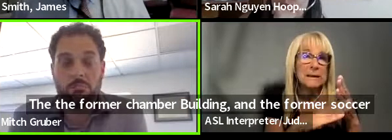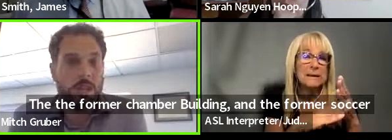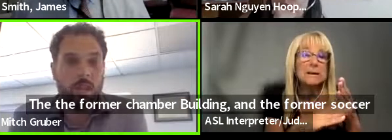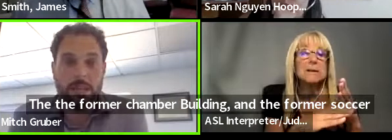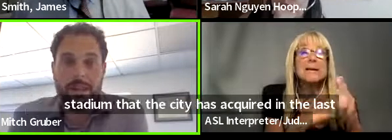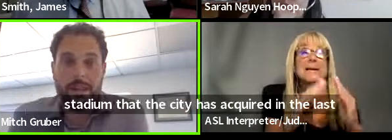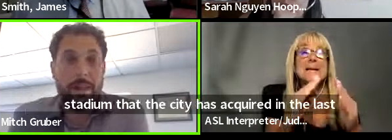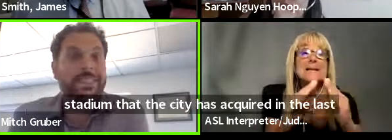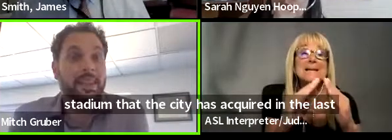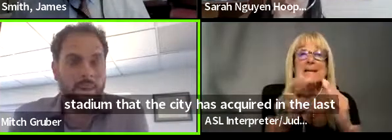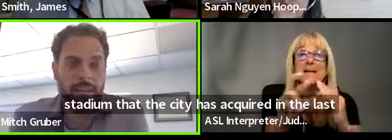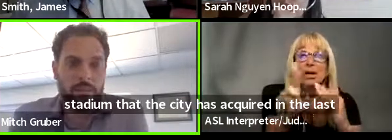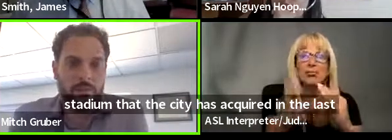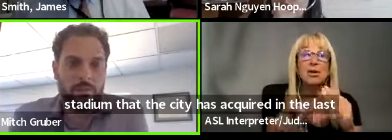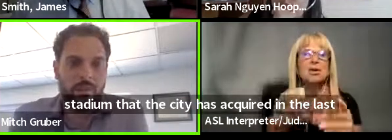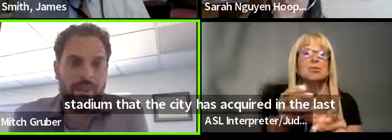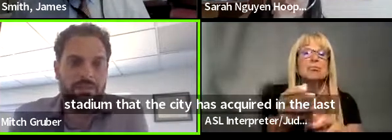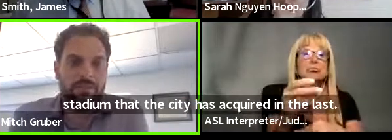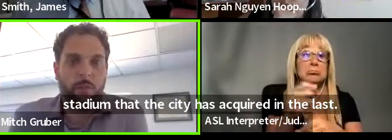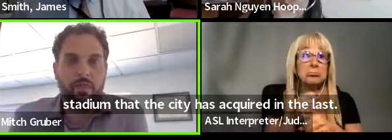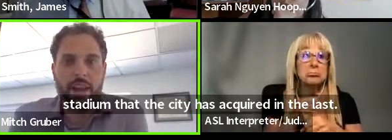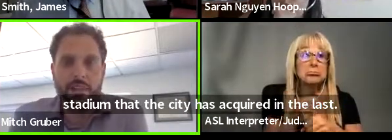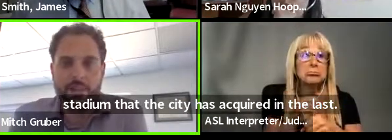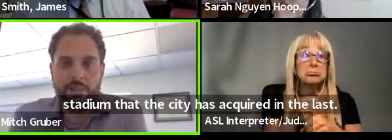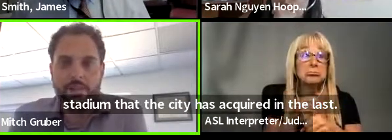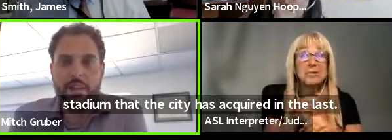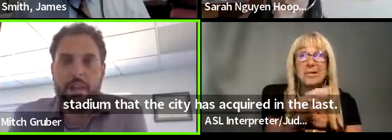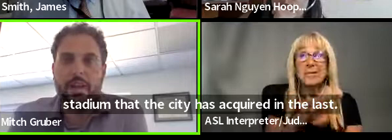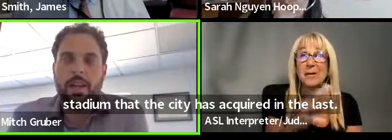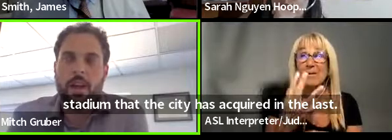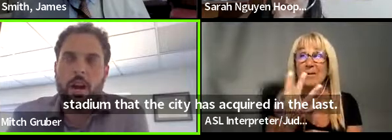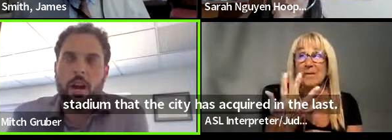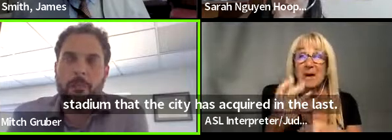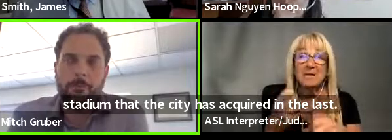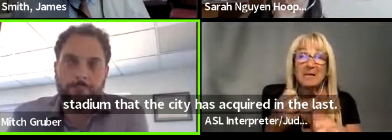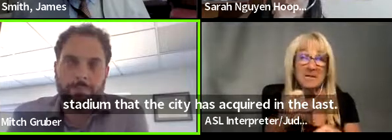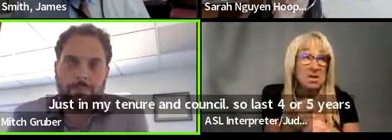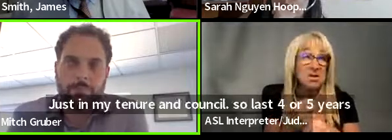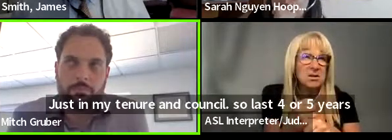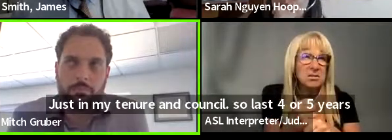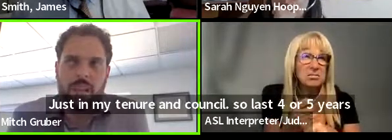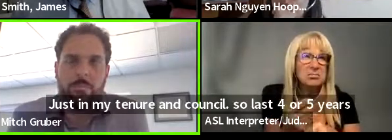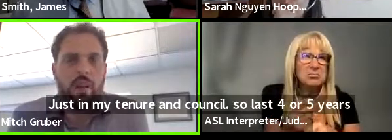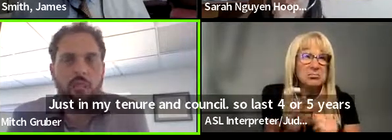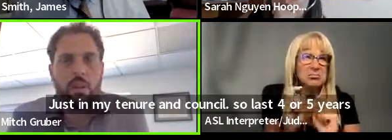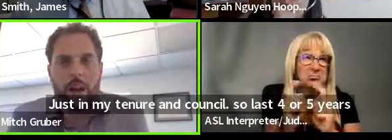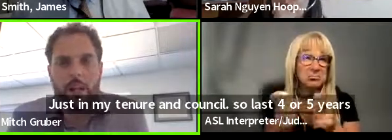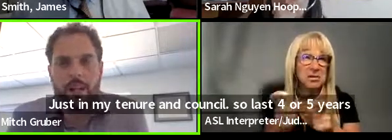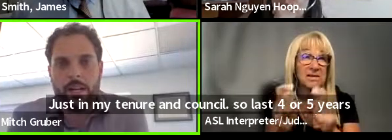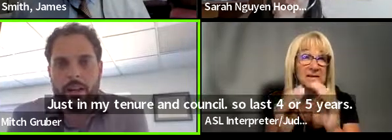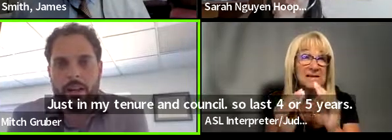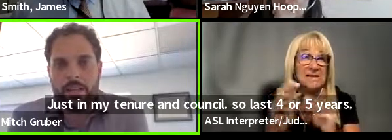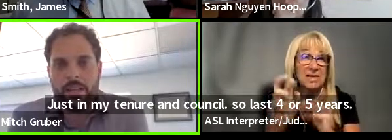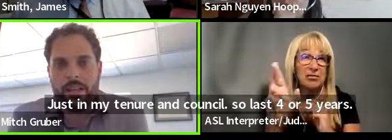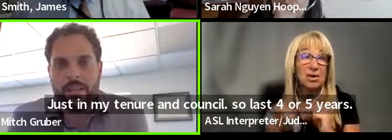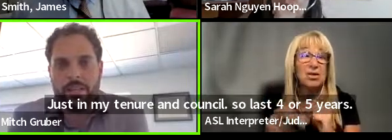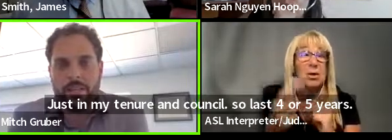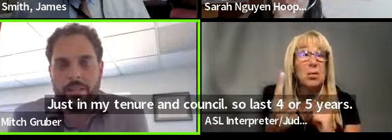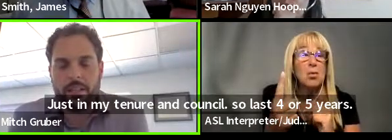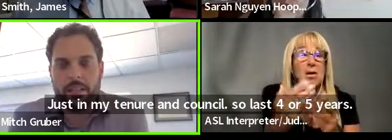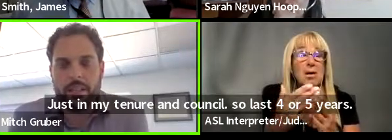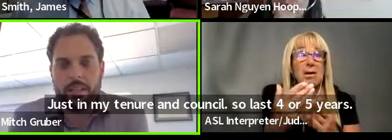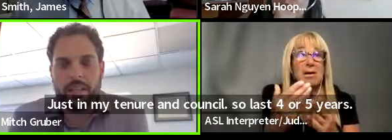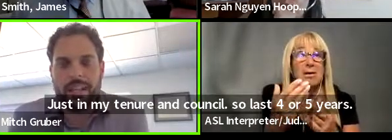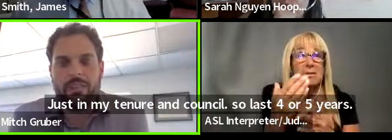just in my tenure on council, so the last 4 or 5 years. And part of what I want to try to